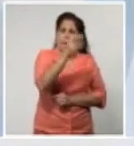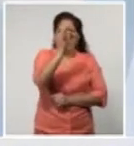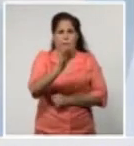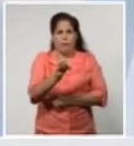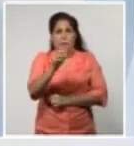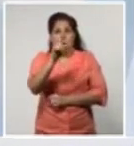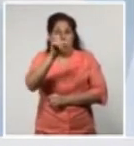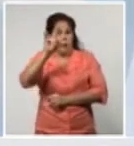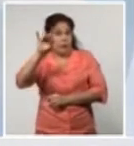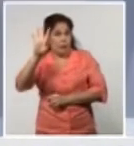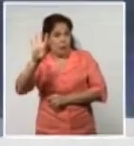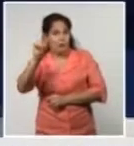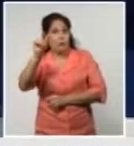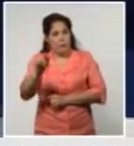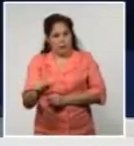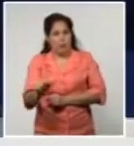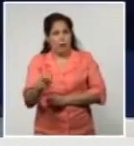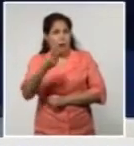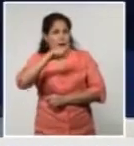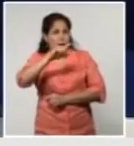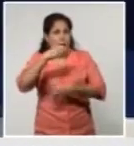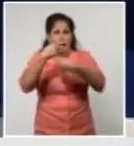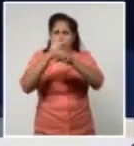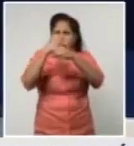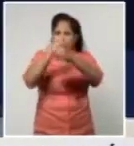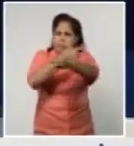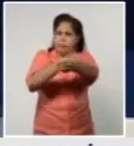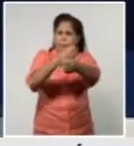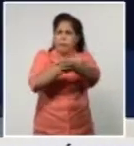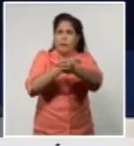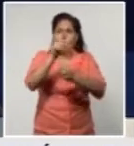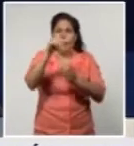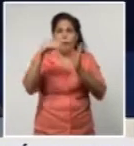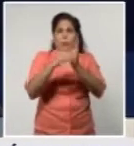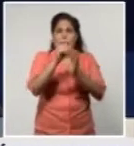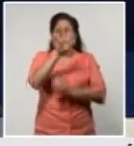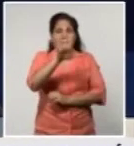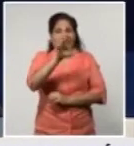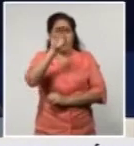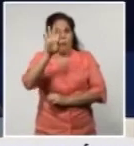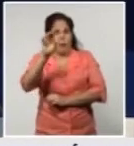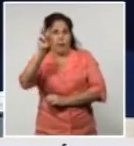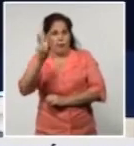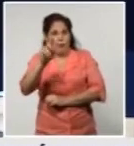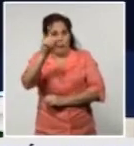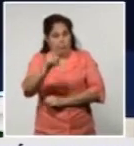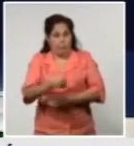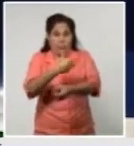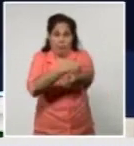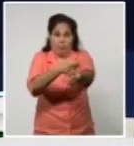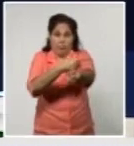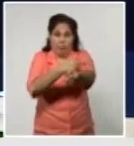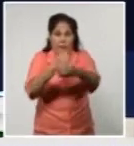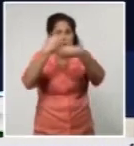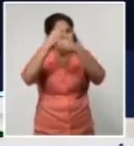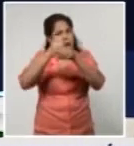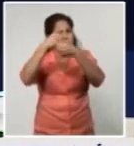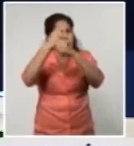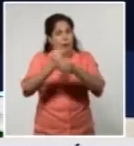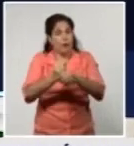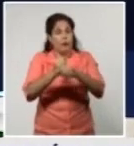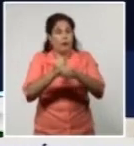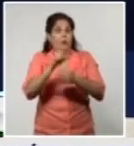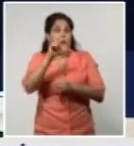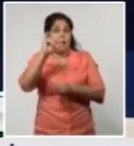664 people with certain risks. Yesterday, the island's different